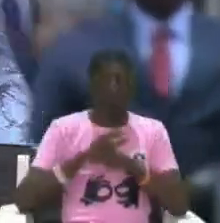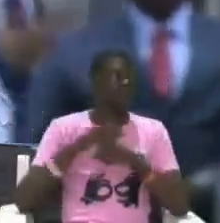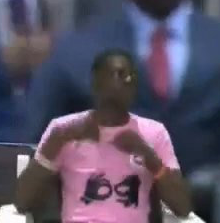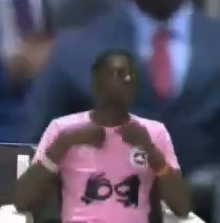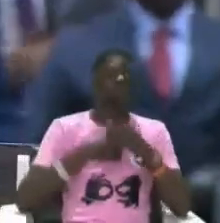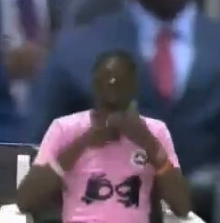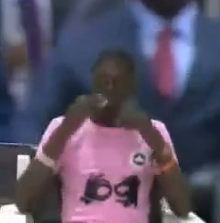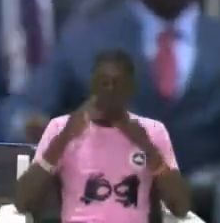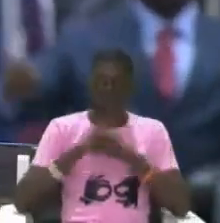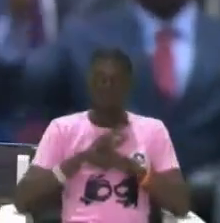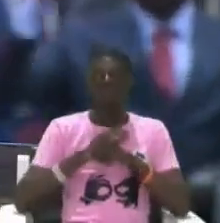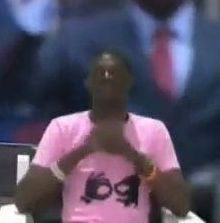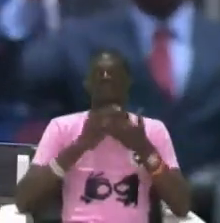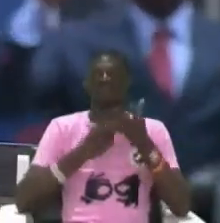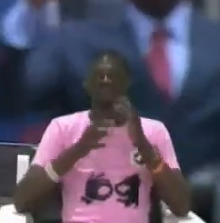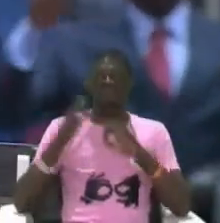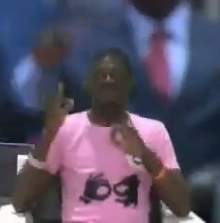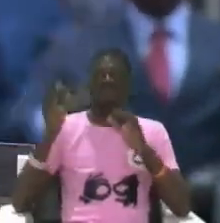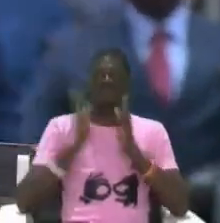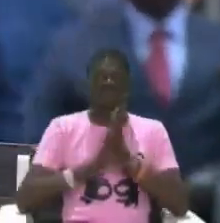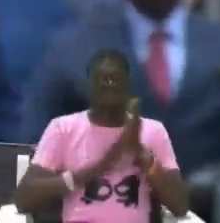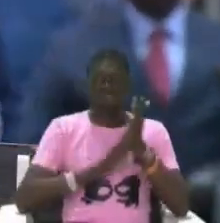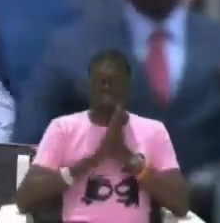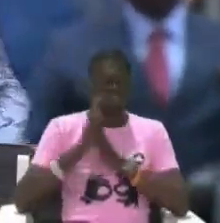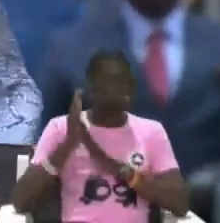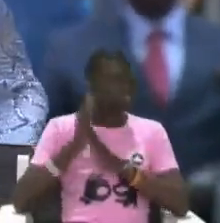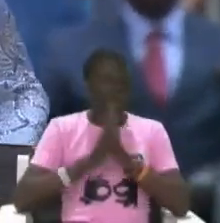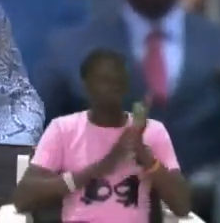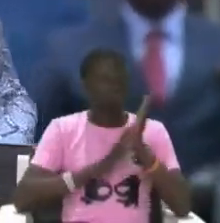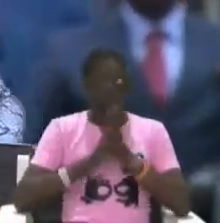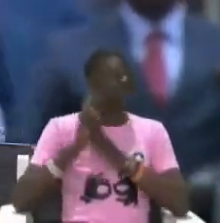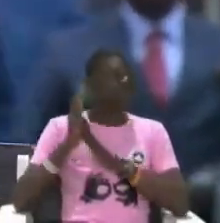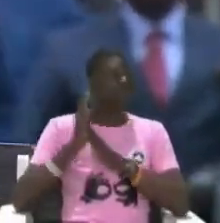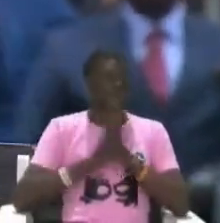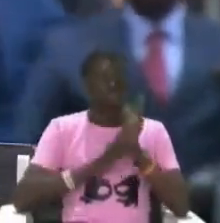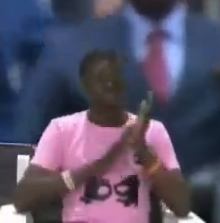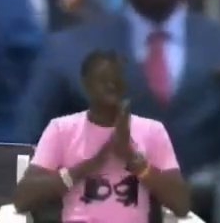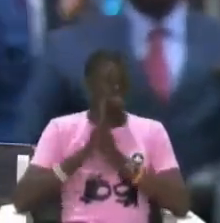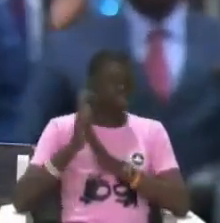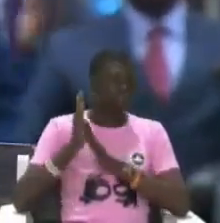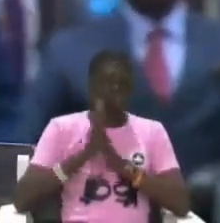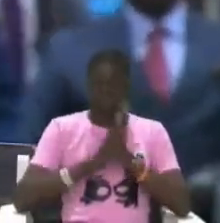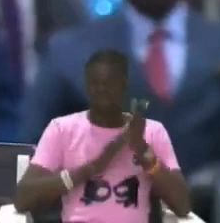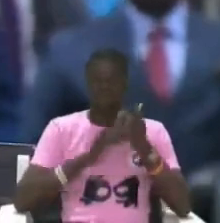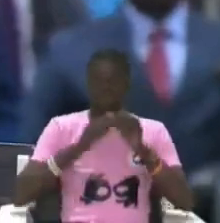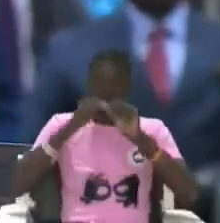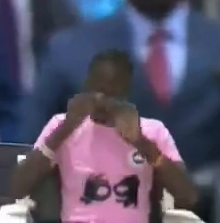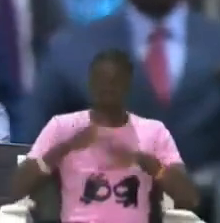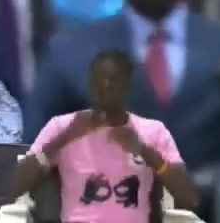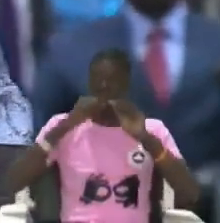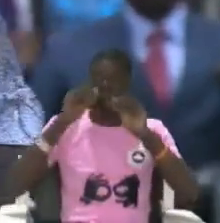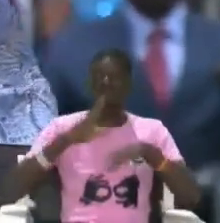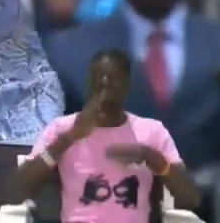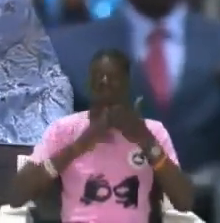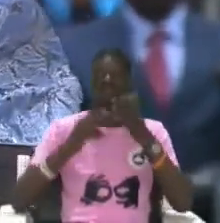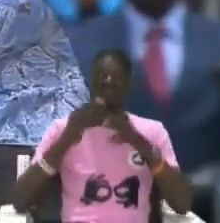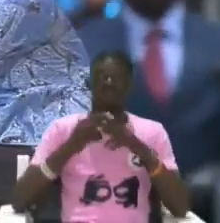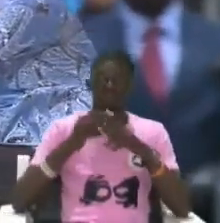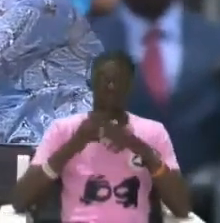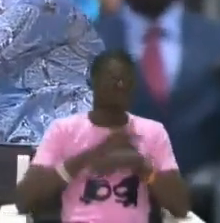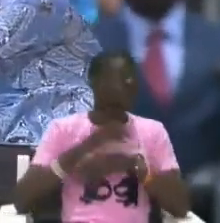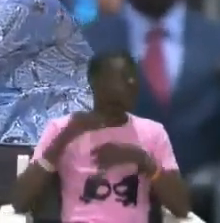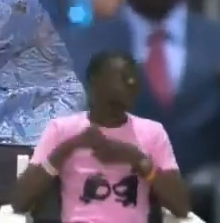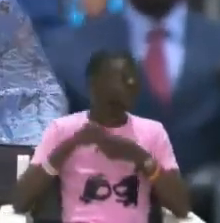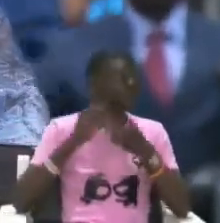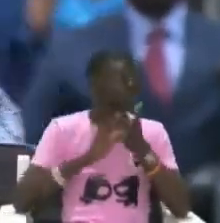Lord. Masaka libra santa lebro. Maleke checheli mosontoria. Blessed, blessed be your name, Lord. In